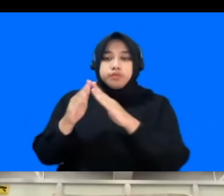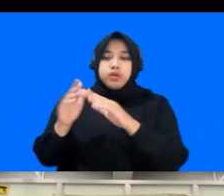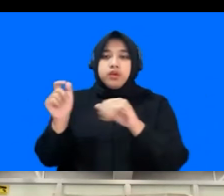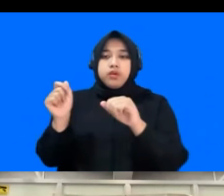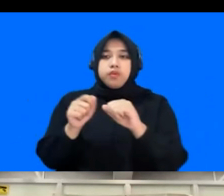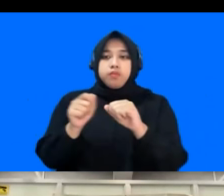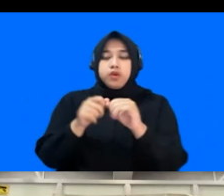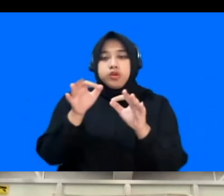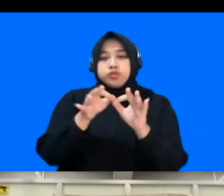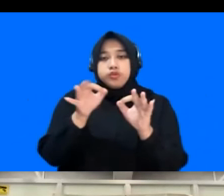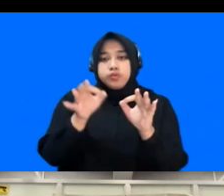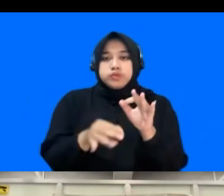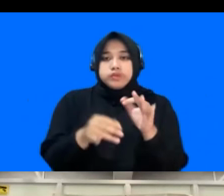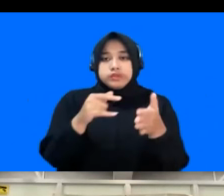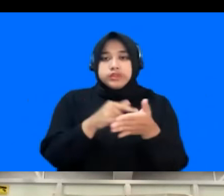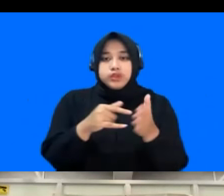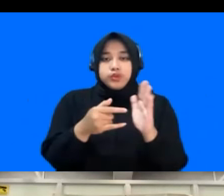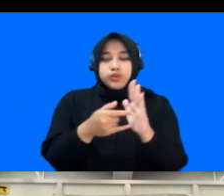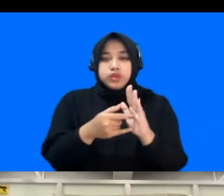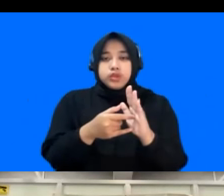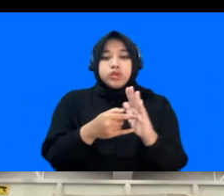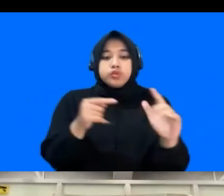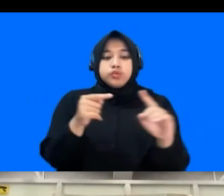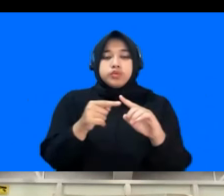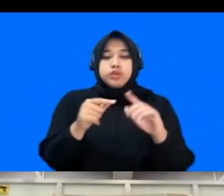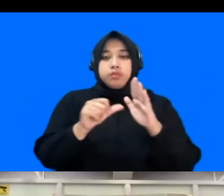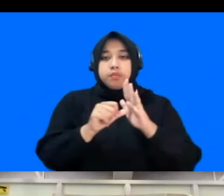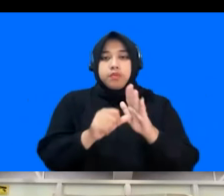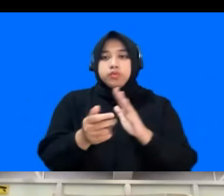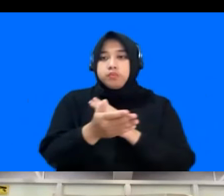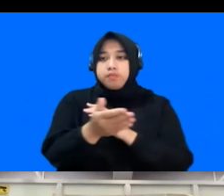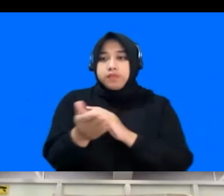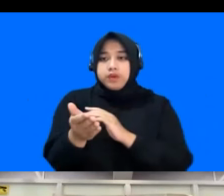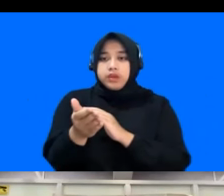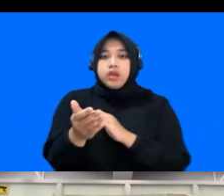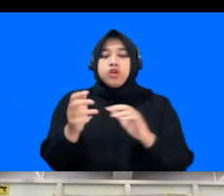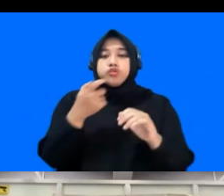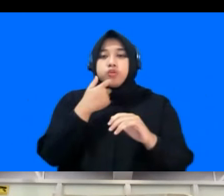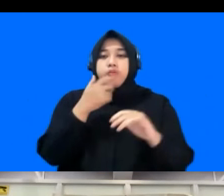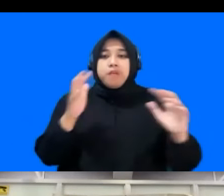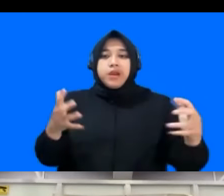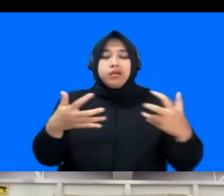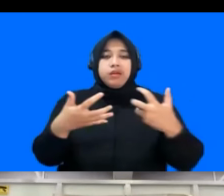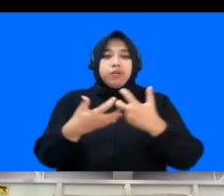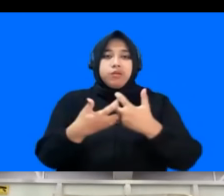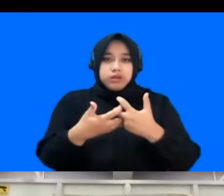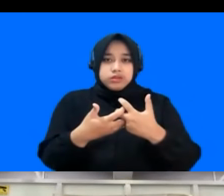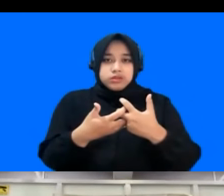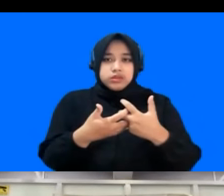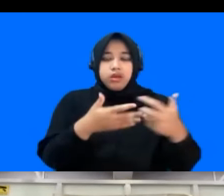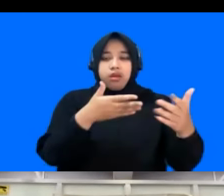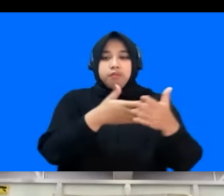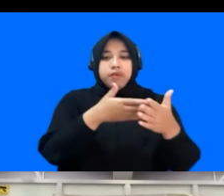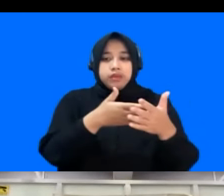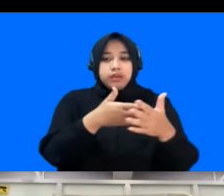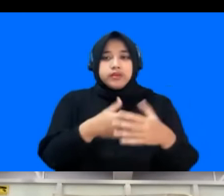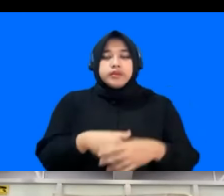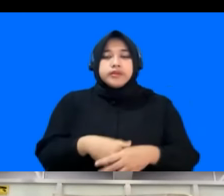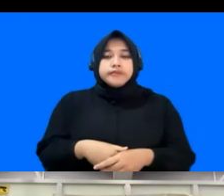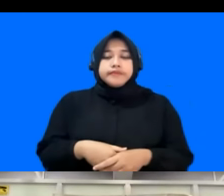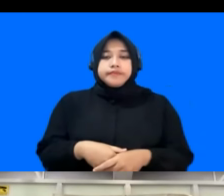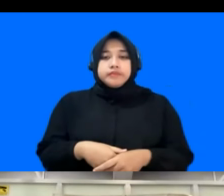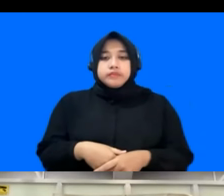them cope with these challenges that they have, to enable and to empower them to lead more fulfilling lives. So